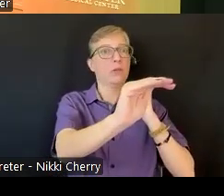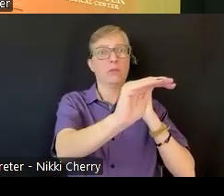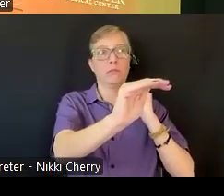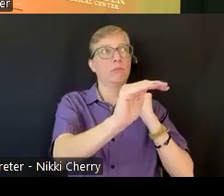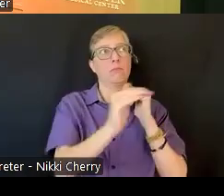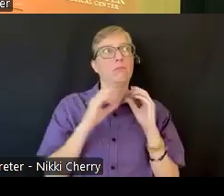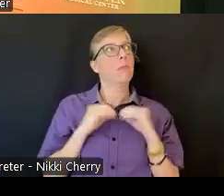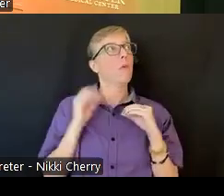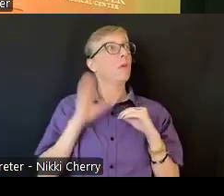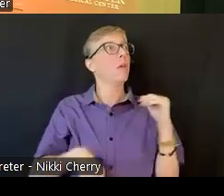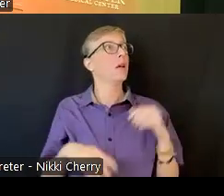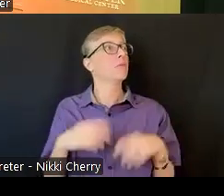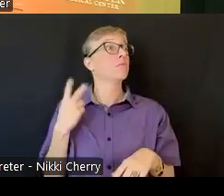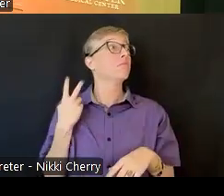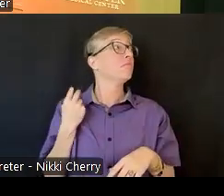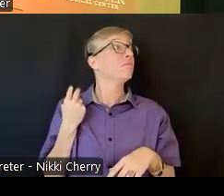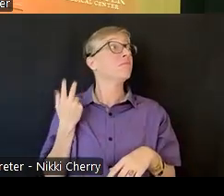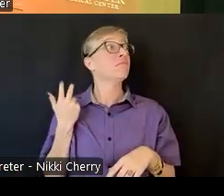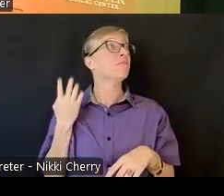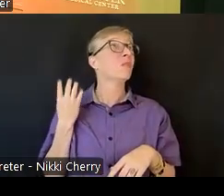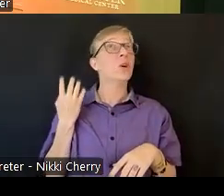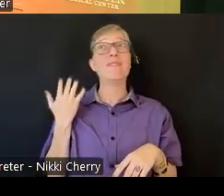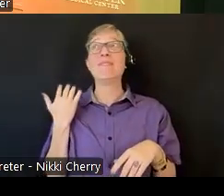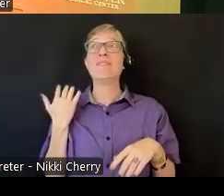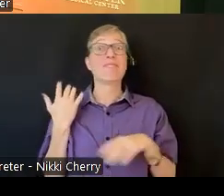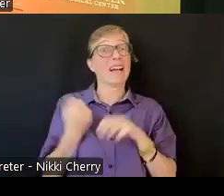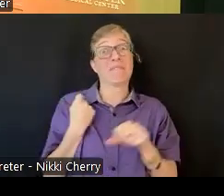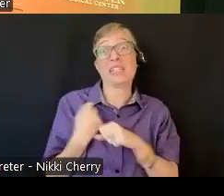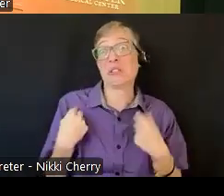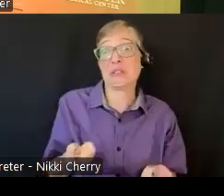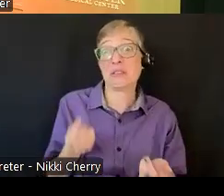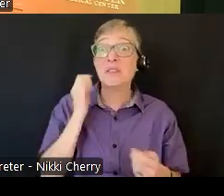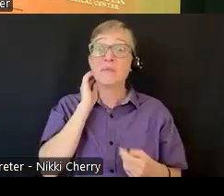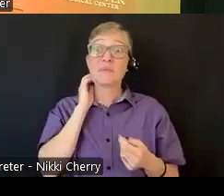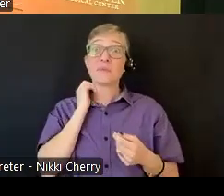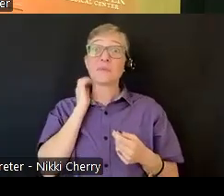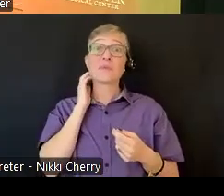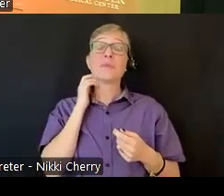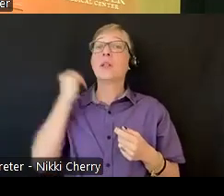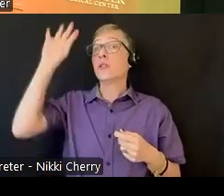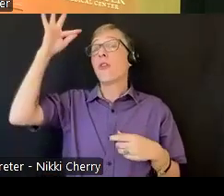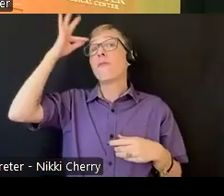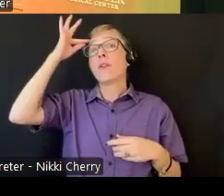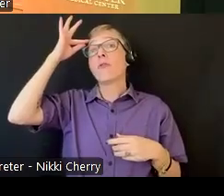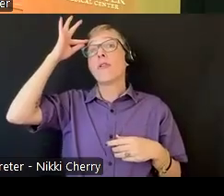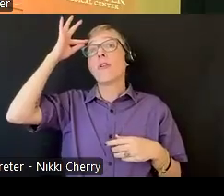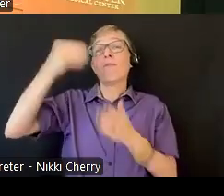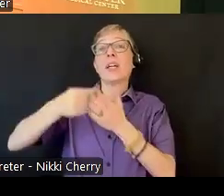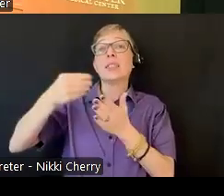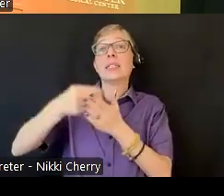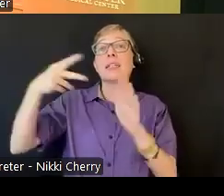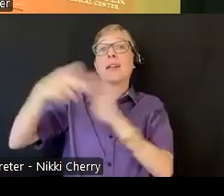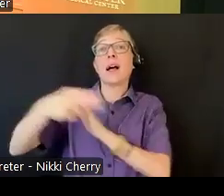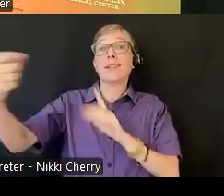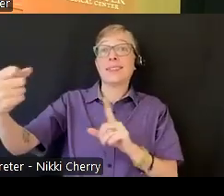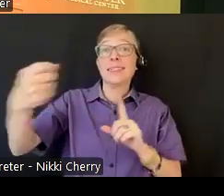years at least. And regardless of what the impact of the federal funding cut would be, we should be